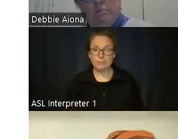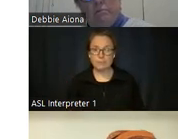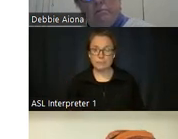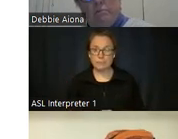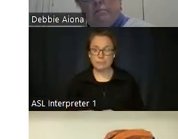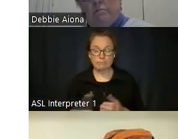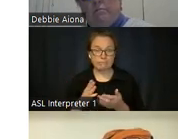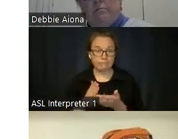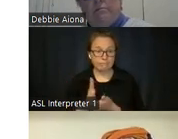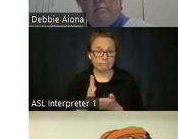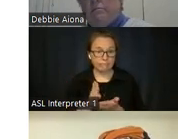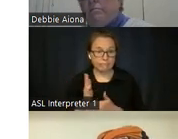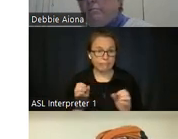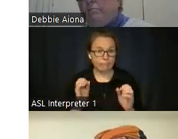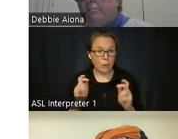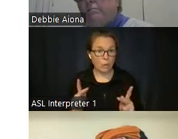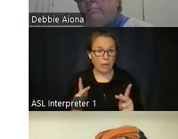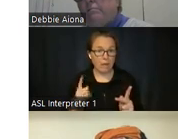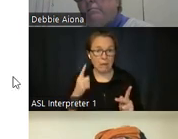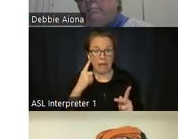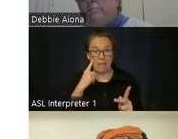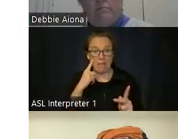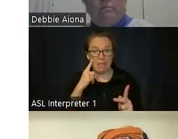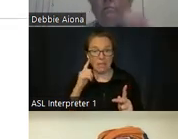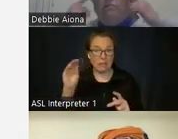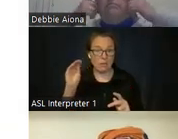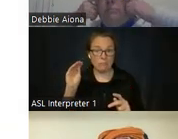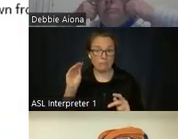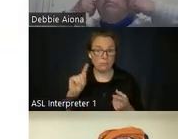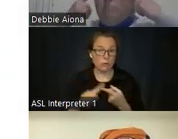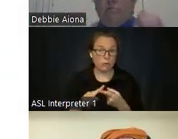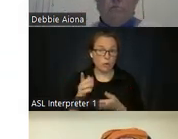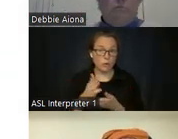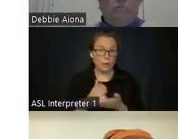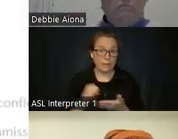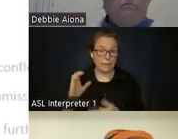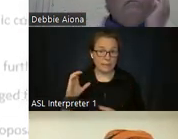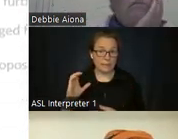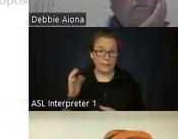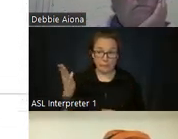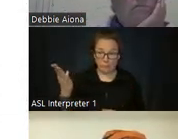All right. I guess we can move to section C, the area that you had questions about.